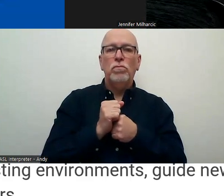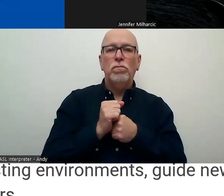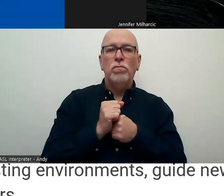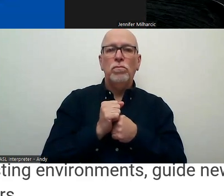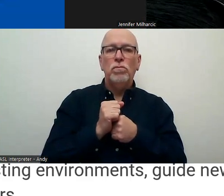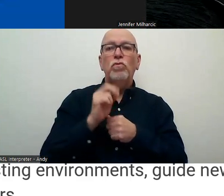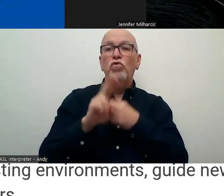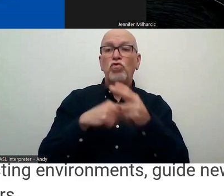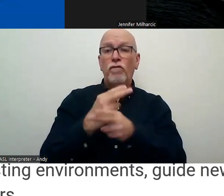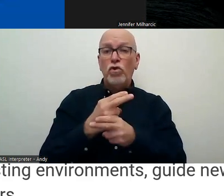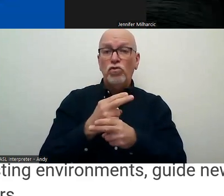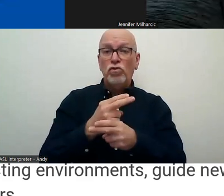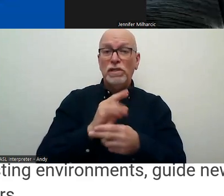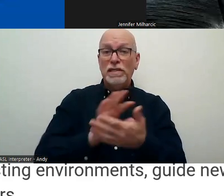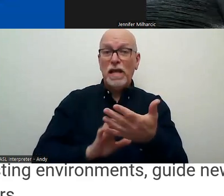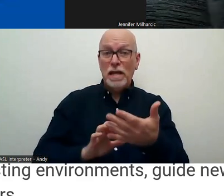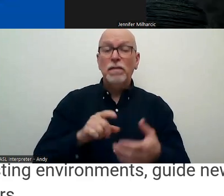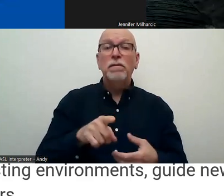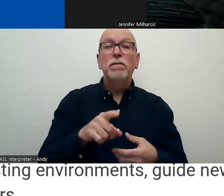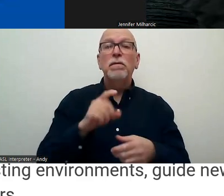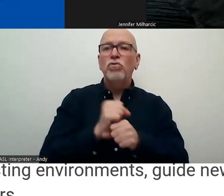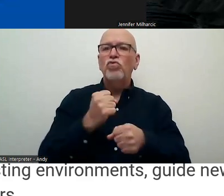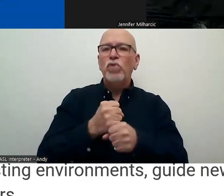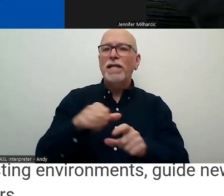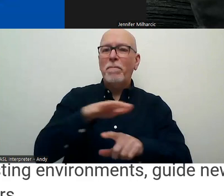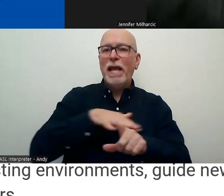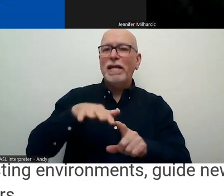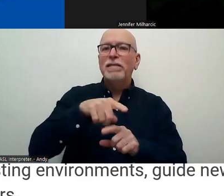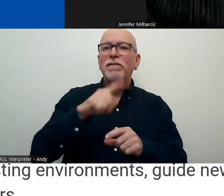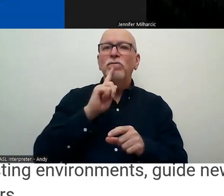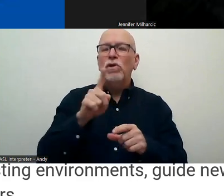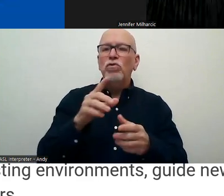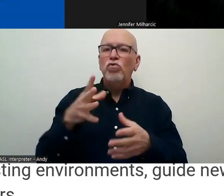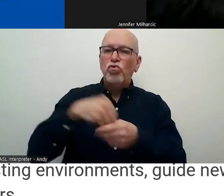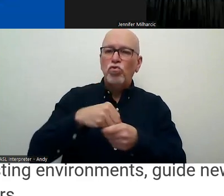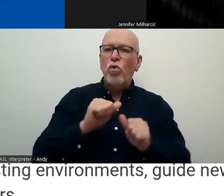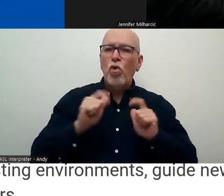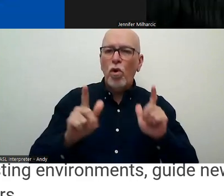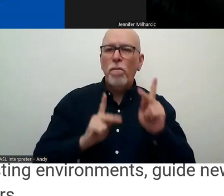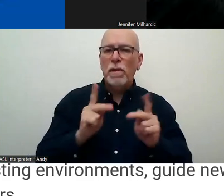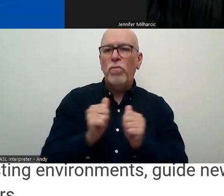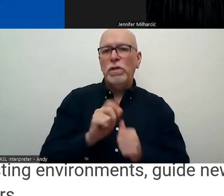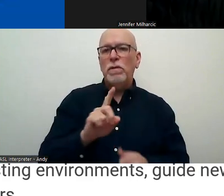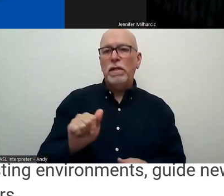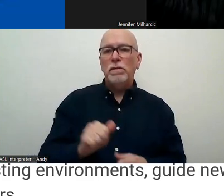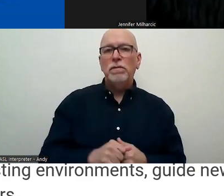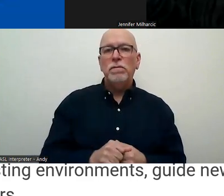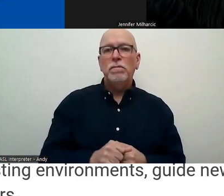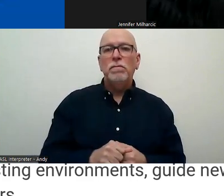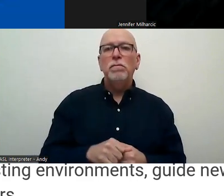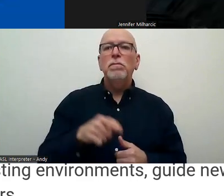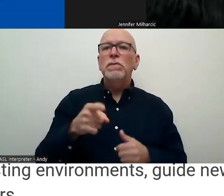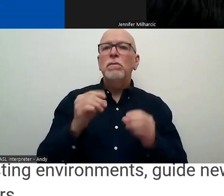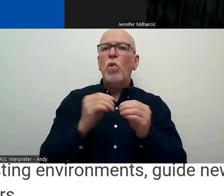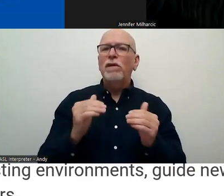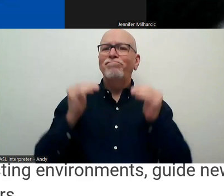universal universal universal design is creating spaces that are inclusive for all people with disabilities it is a step above